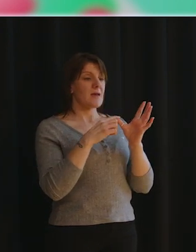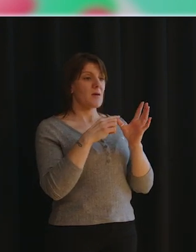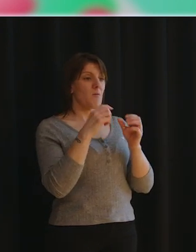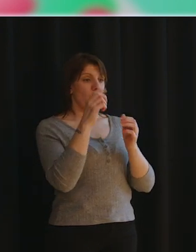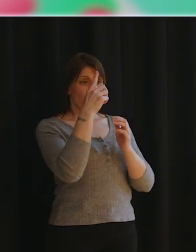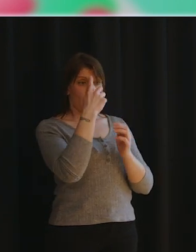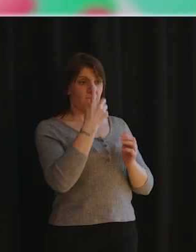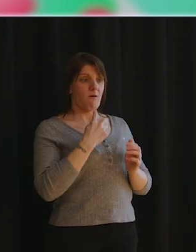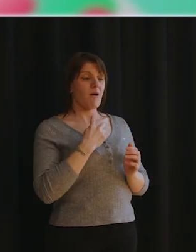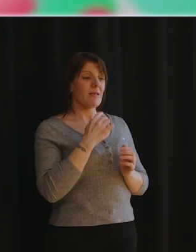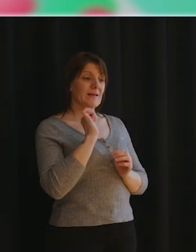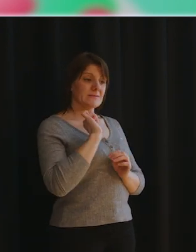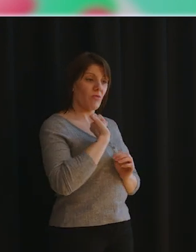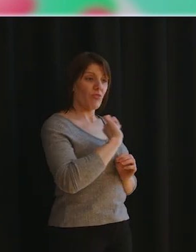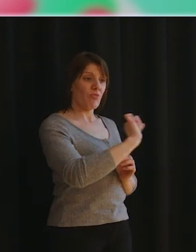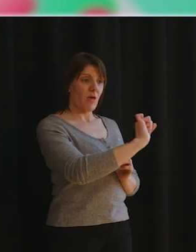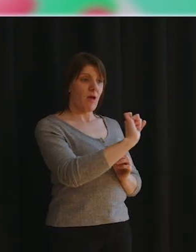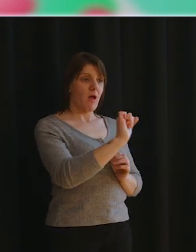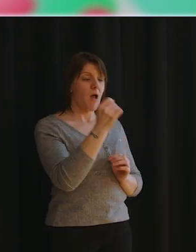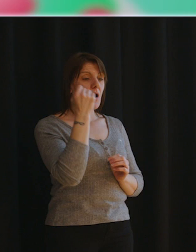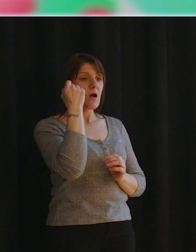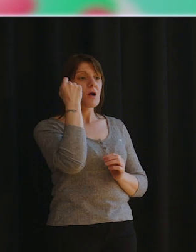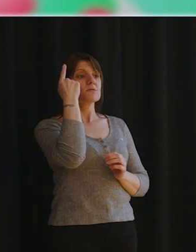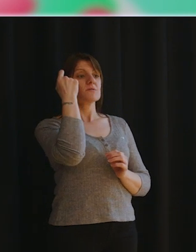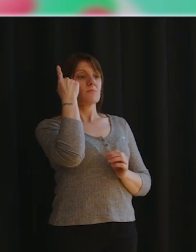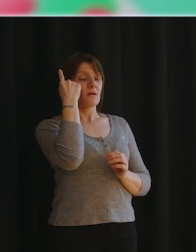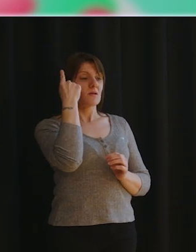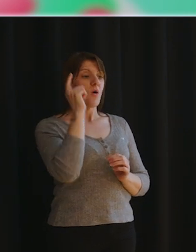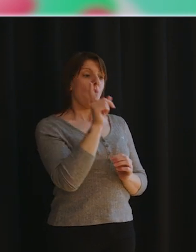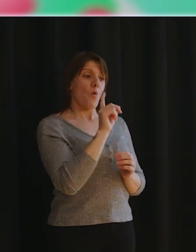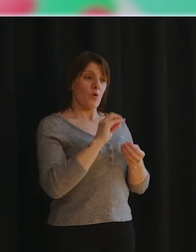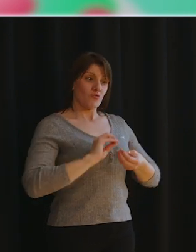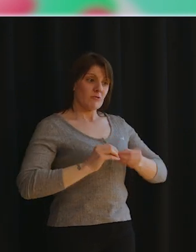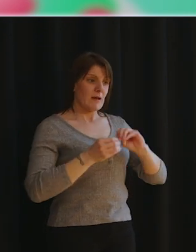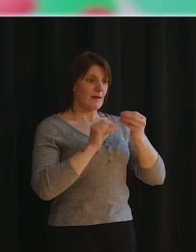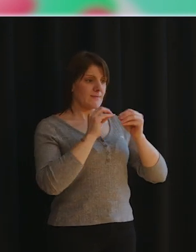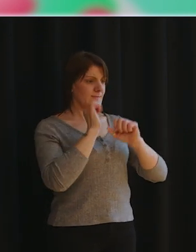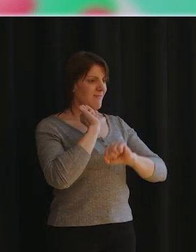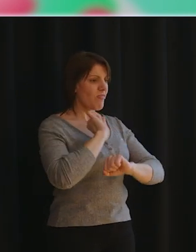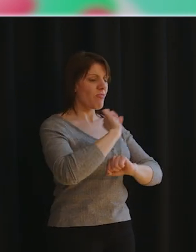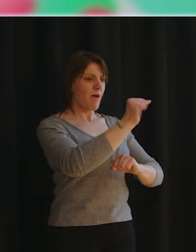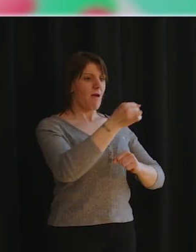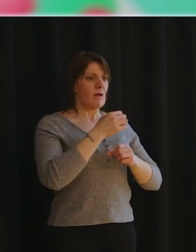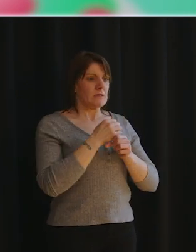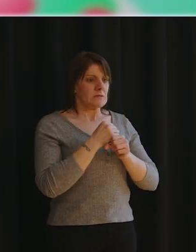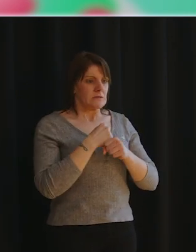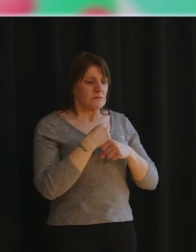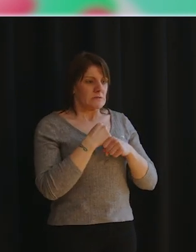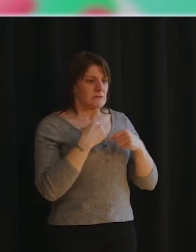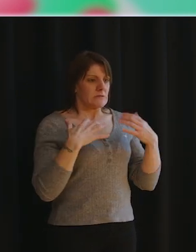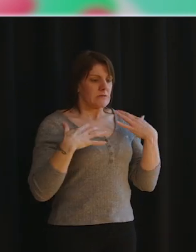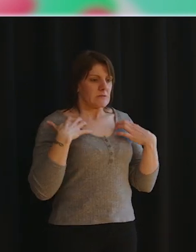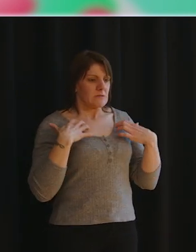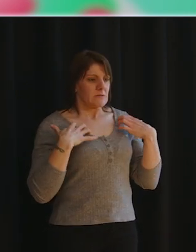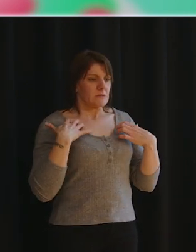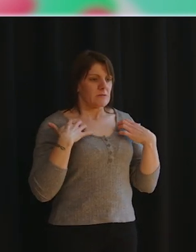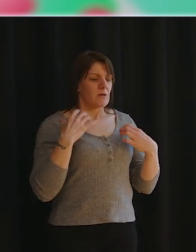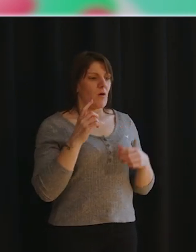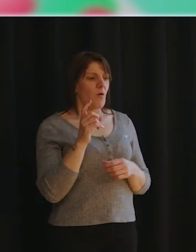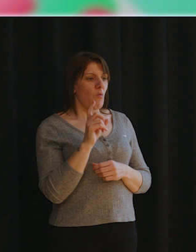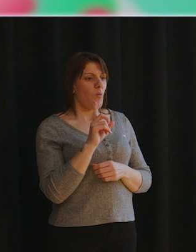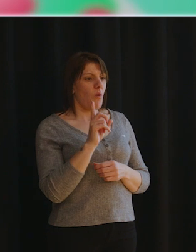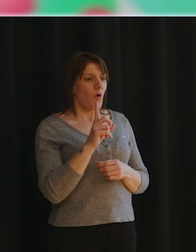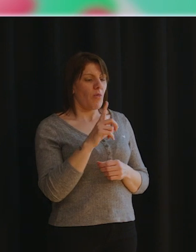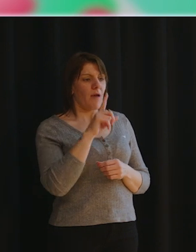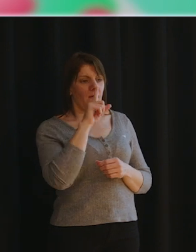their understanding, and what creates their anxiety around 1 or 2 small aspects that they